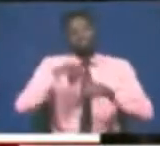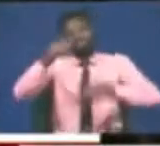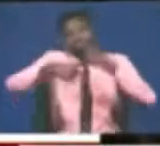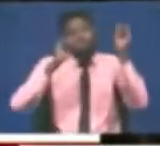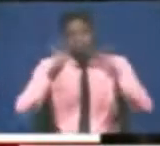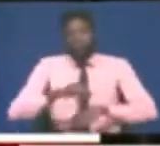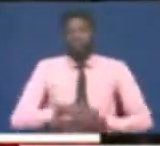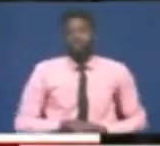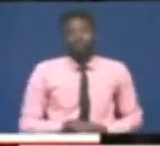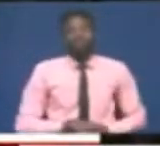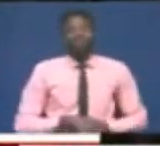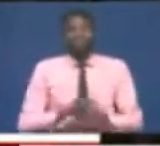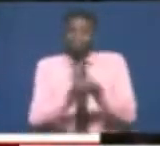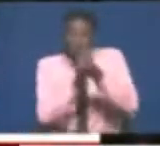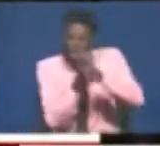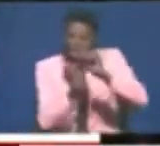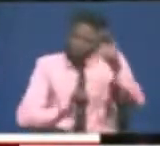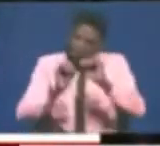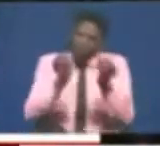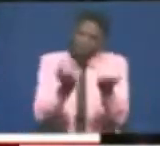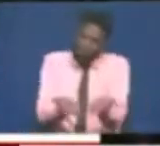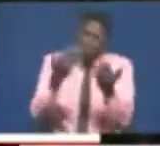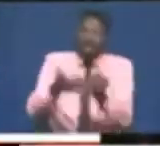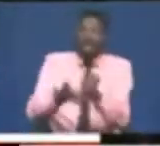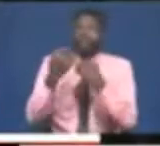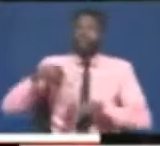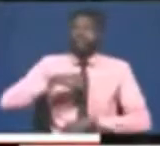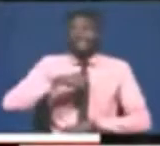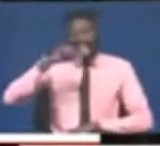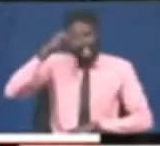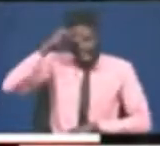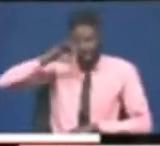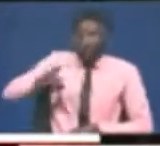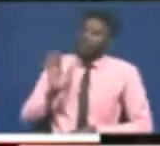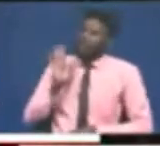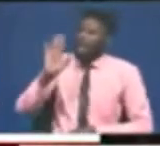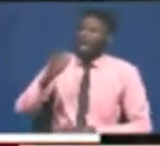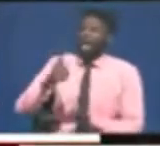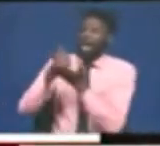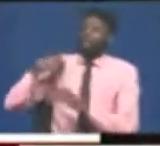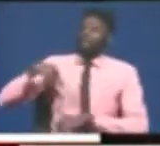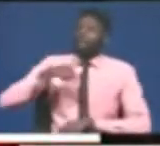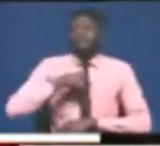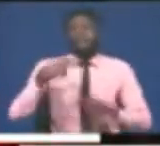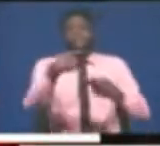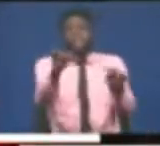county government na imetusaidia sana. Now like the place just